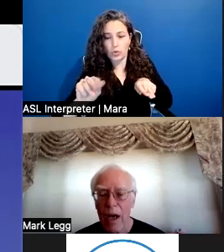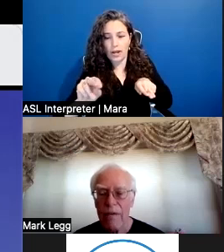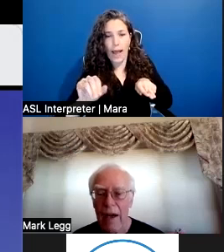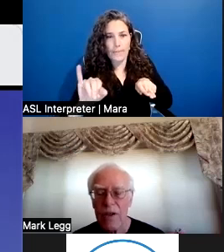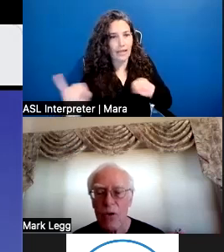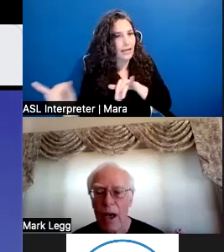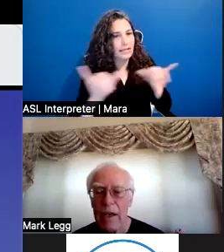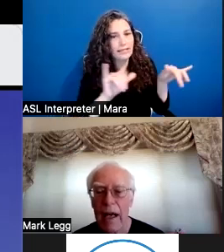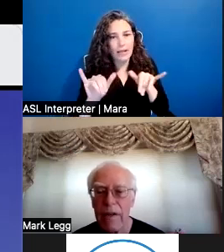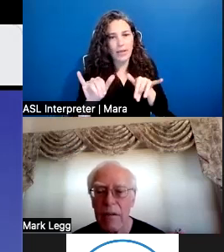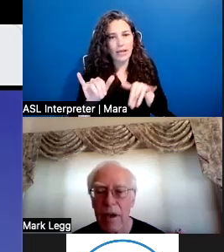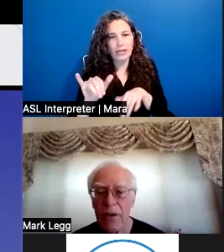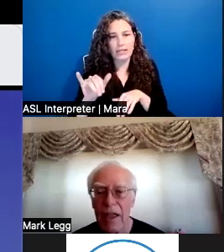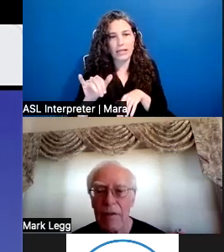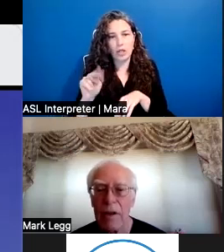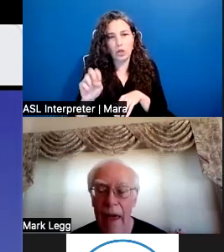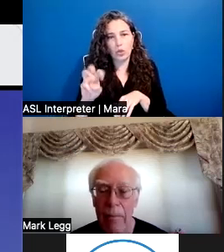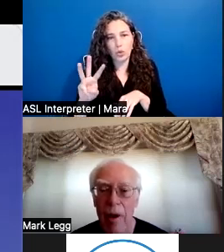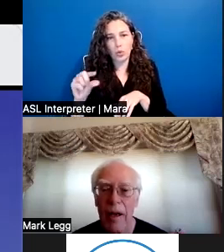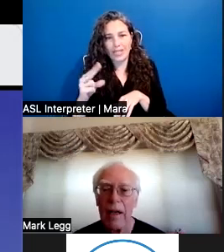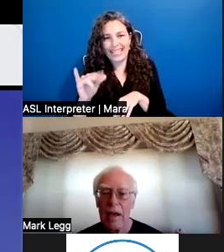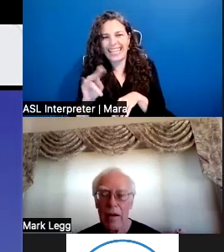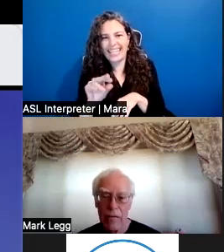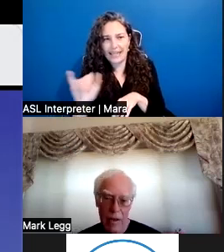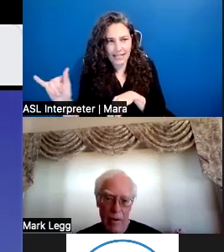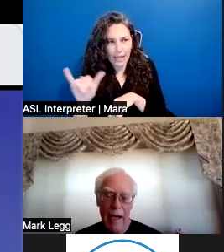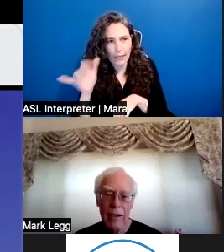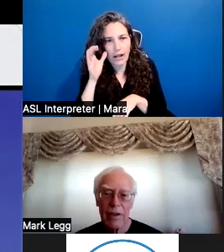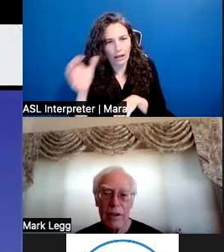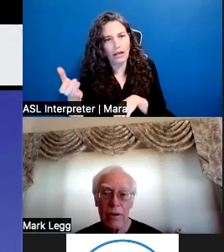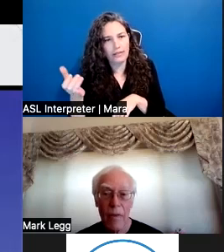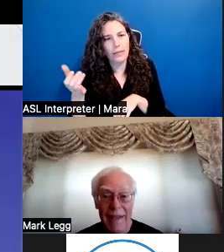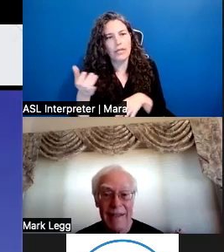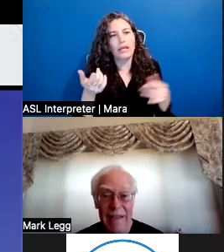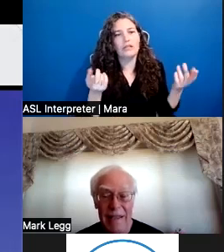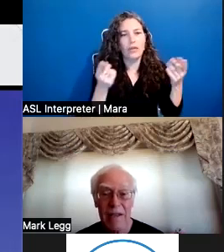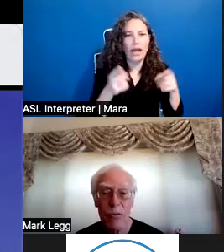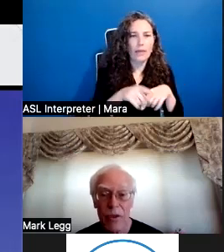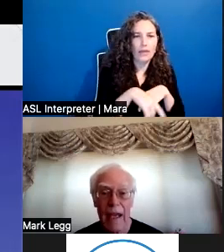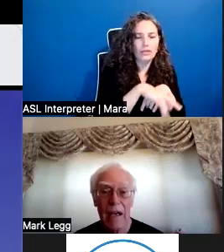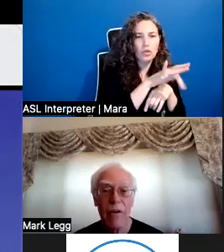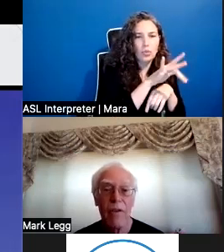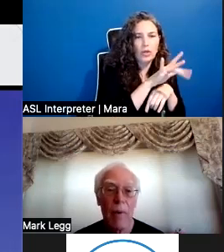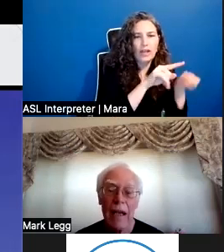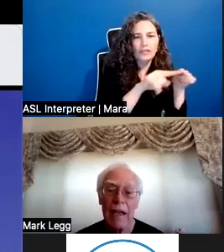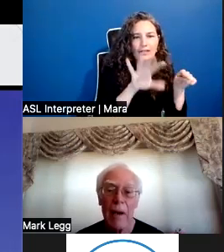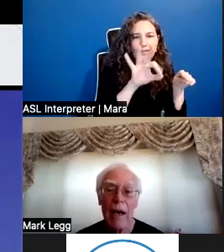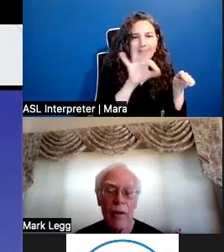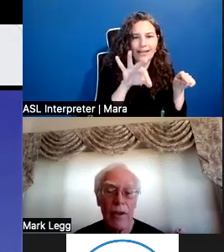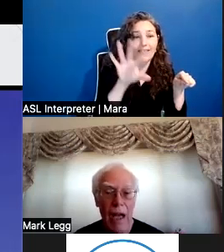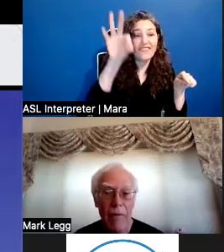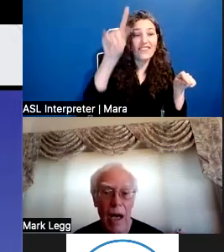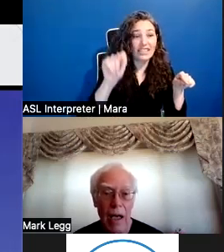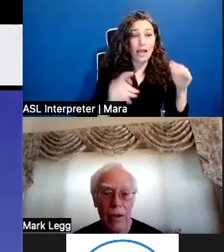is 25 to 29 feet above sea level in that part of Badaquitos Lagoon. And that's consistent with the data from this modeling done